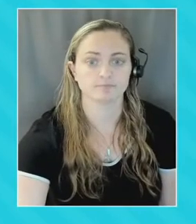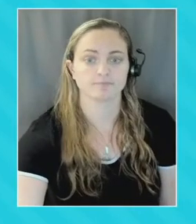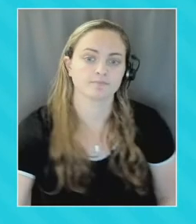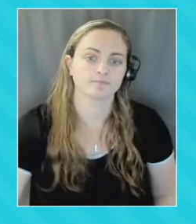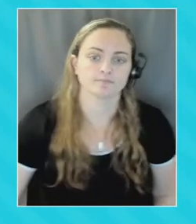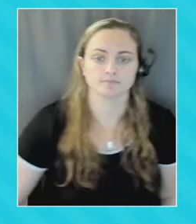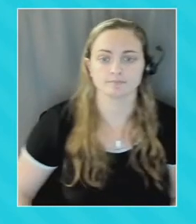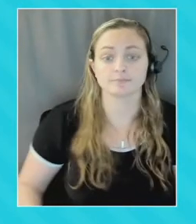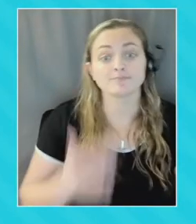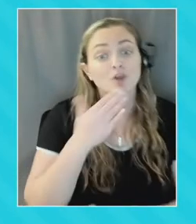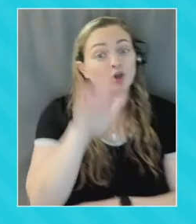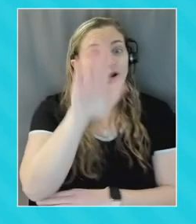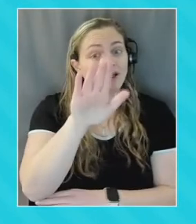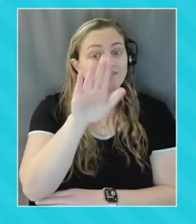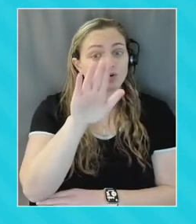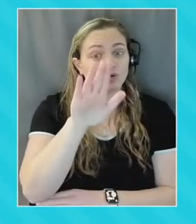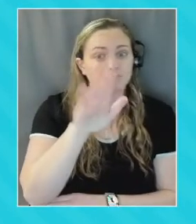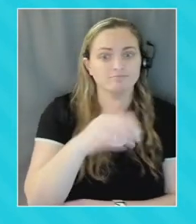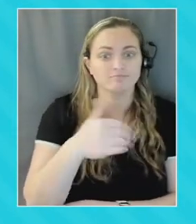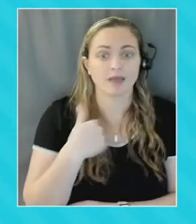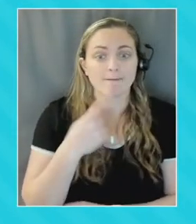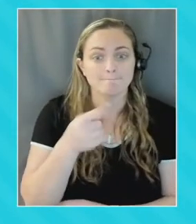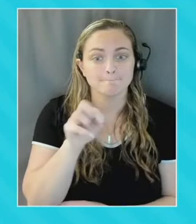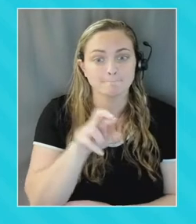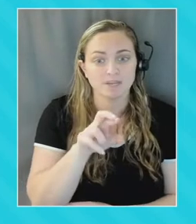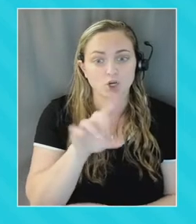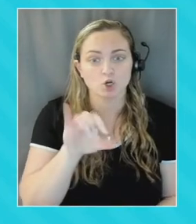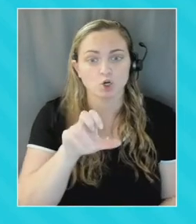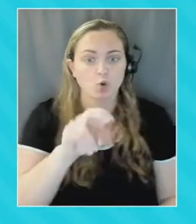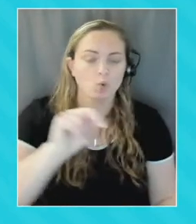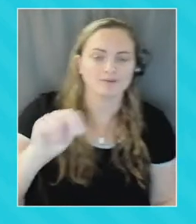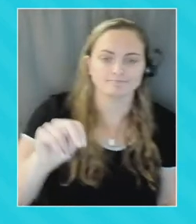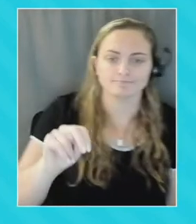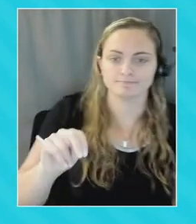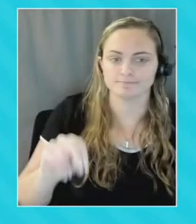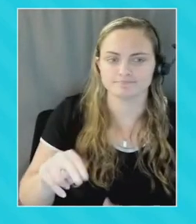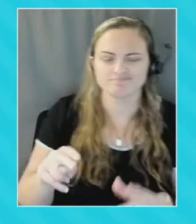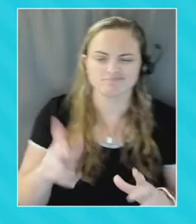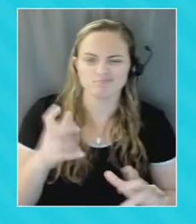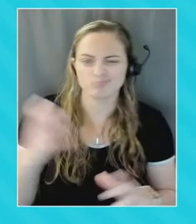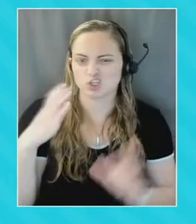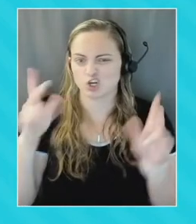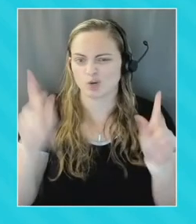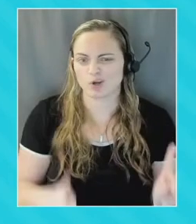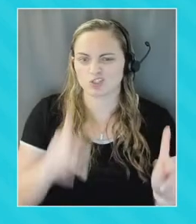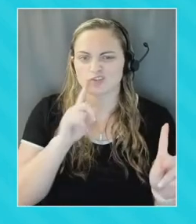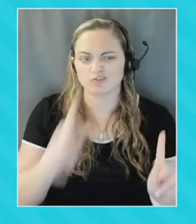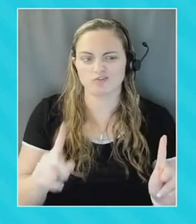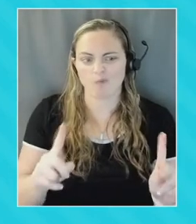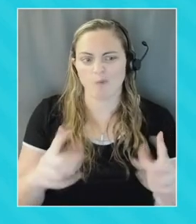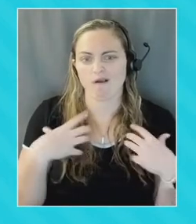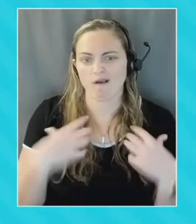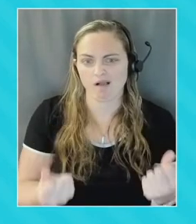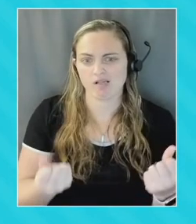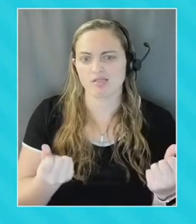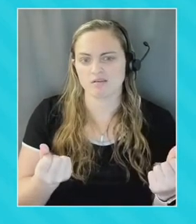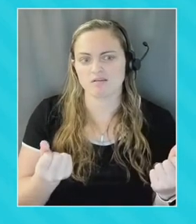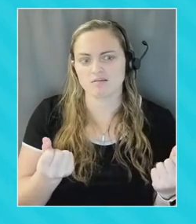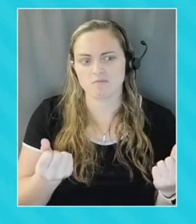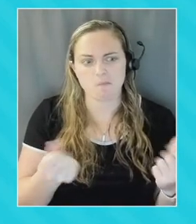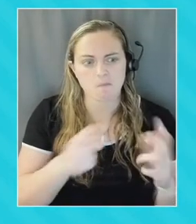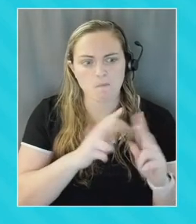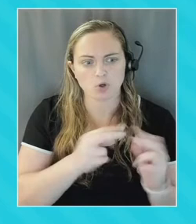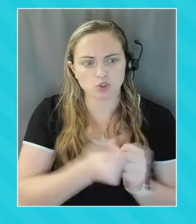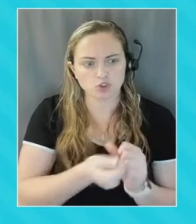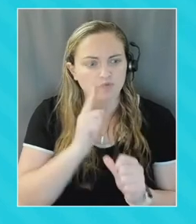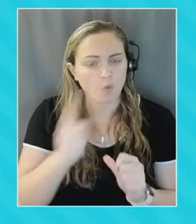Good afternoon. I'm Peter Dolan, and I'm the chairman of Partnership for a Healthier America's board. I'm so pleased to be with you